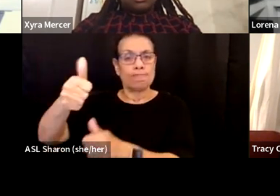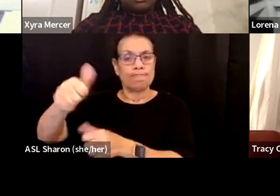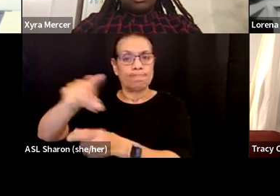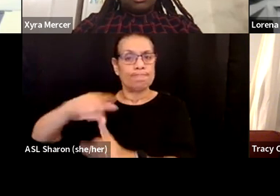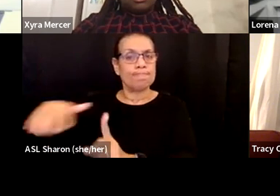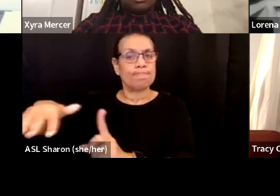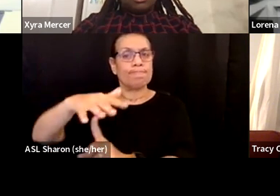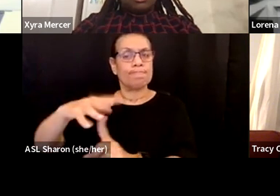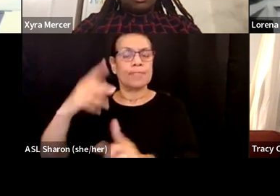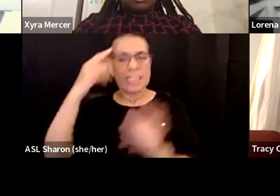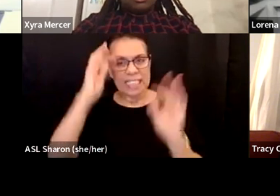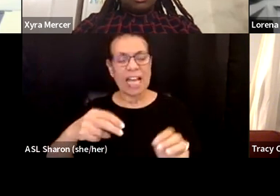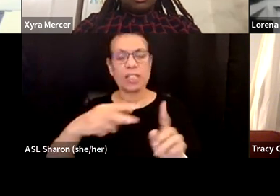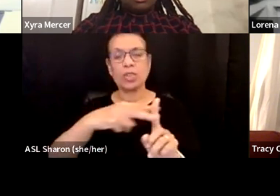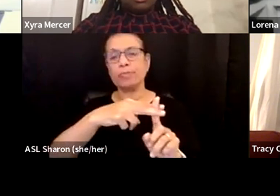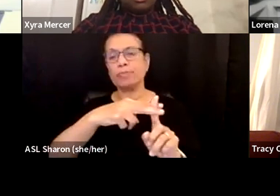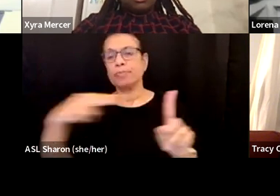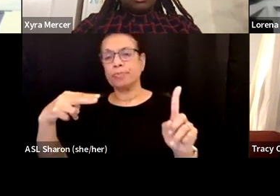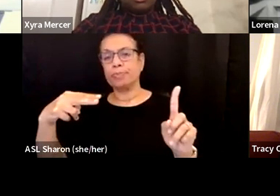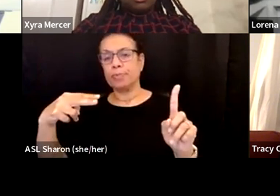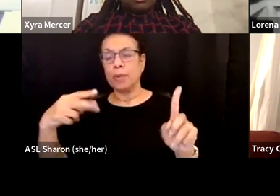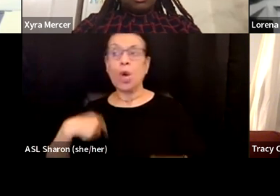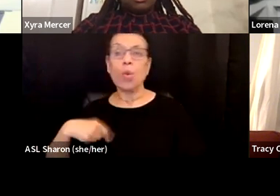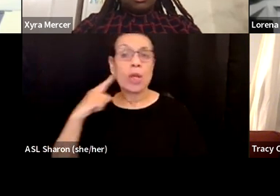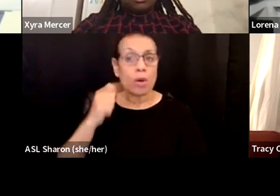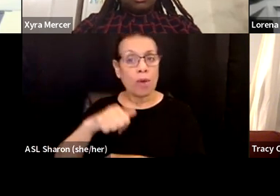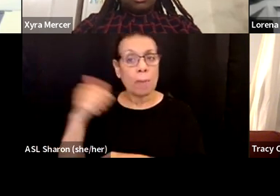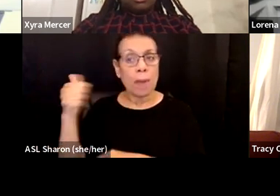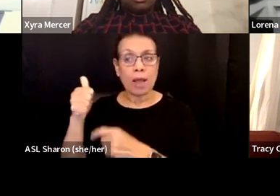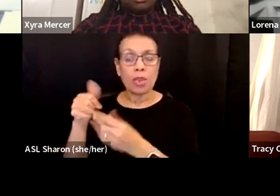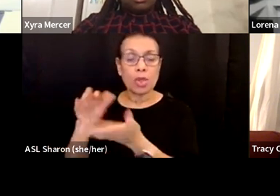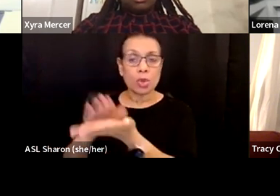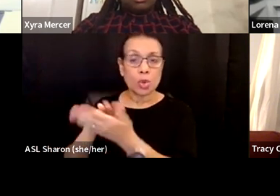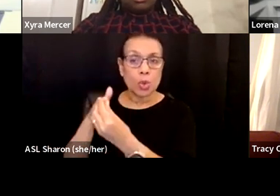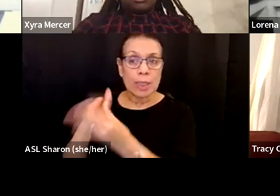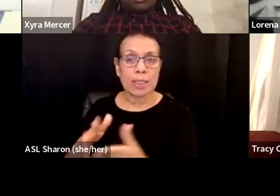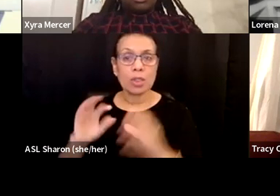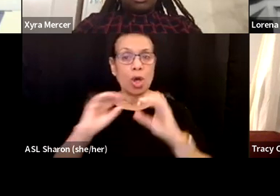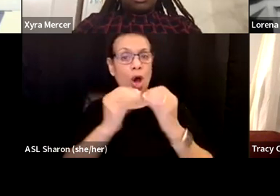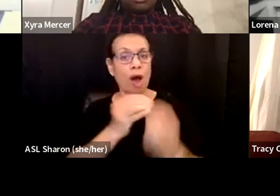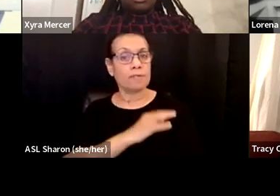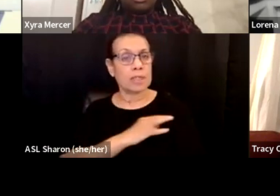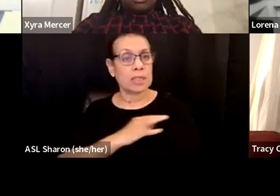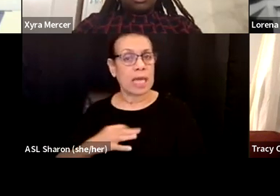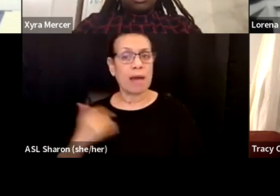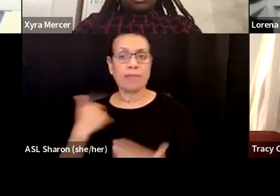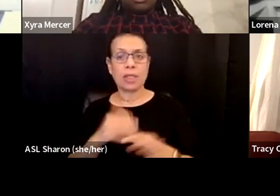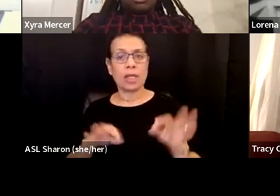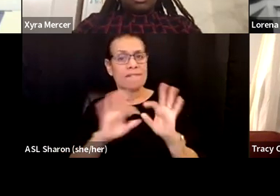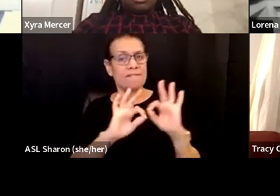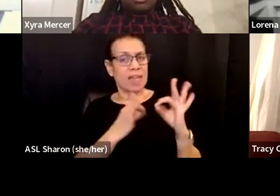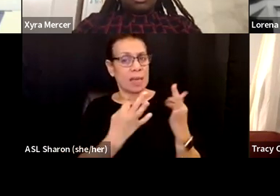community in fact we have heard from other school leaders from central office staff and from our most important stakeholders our